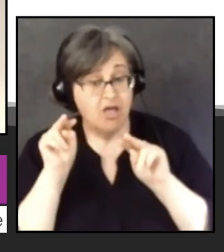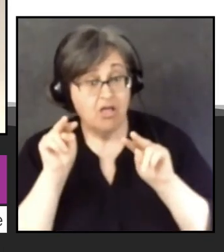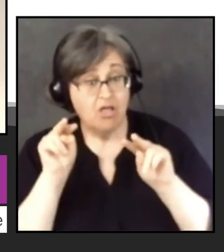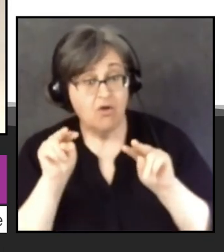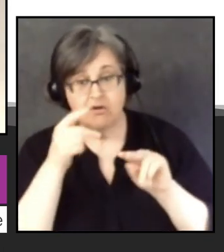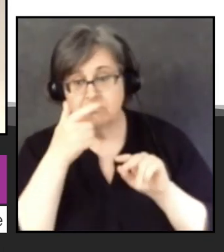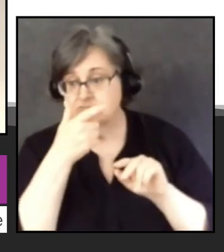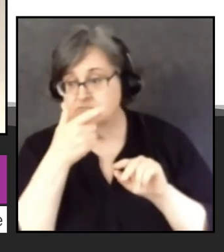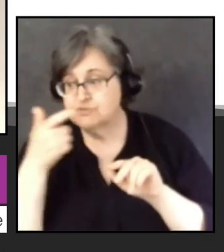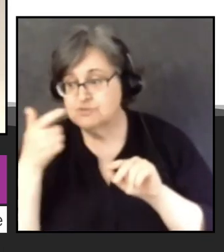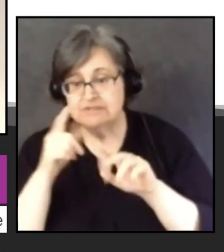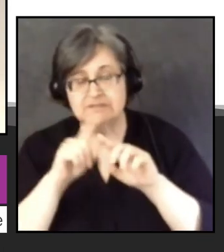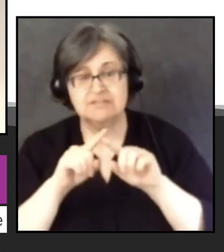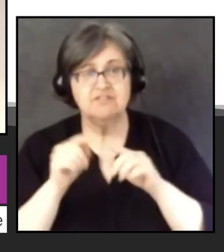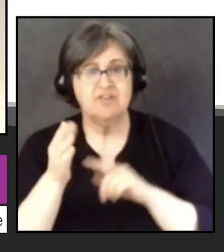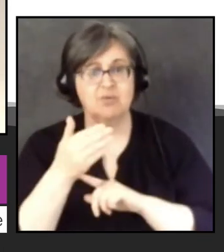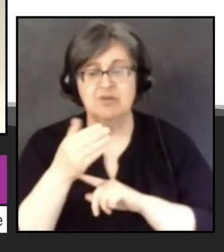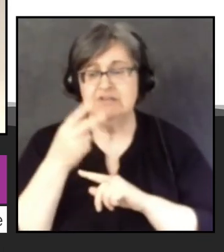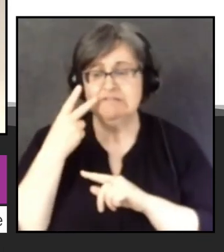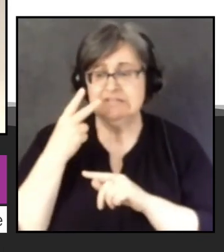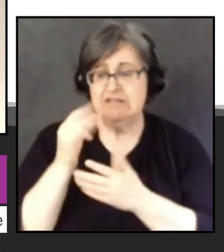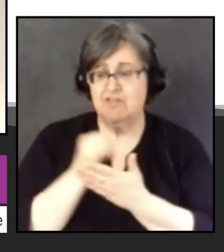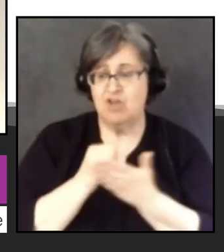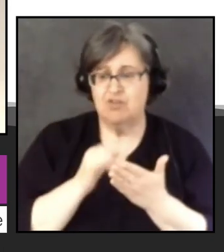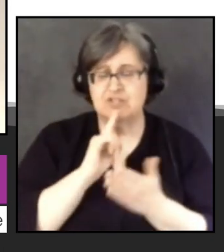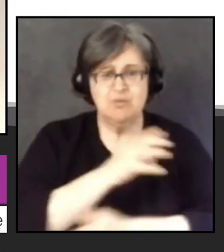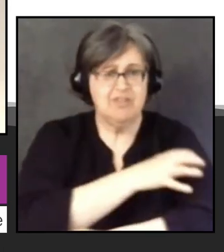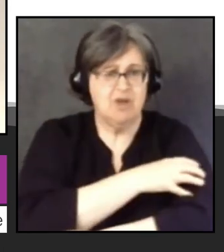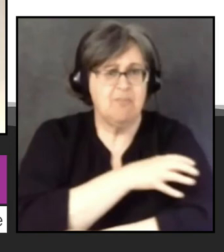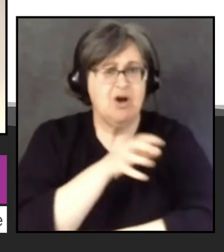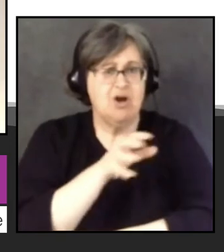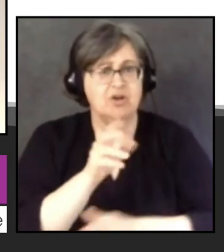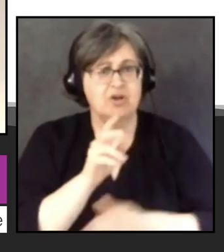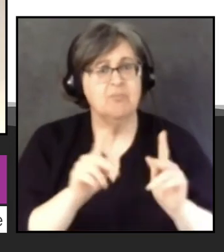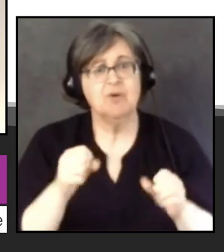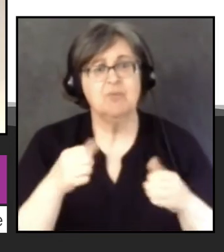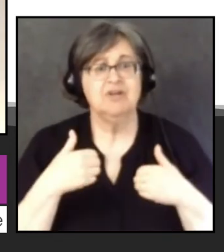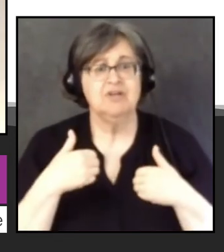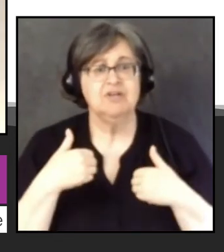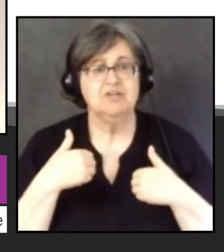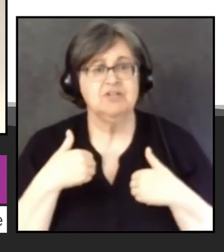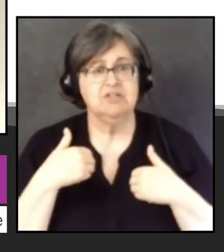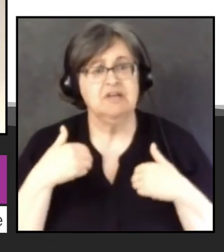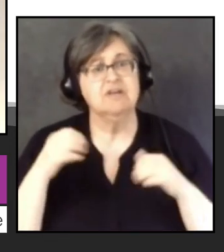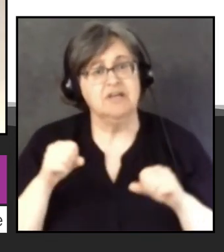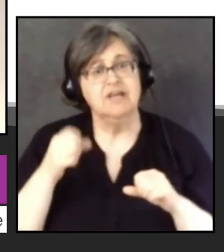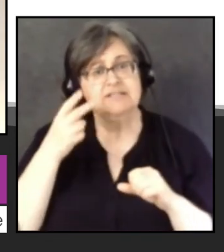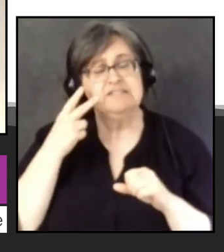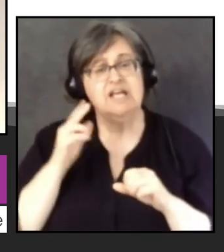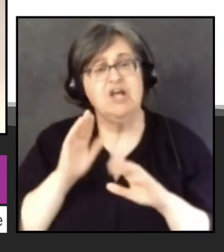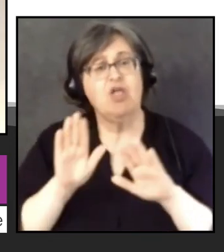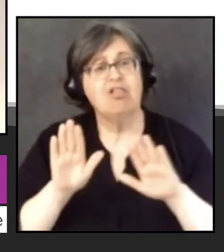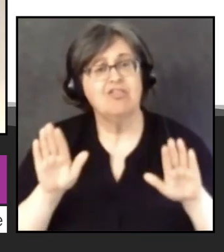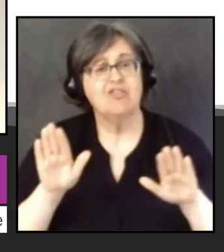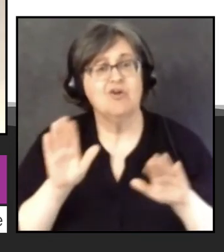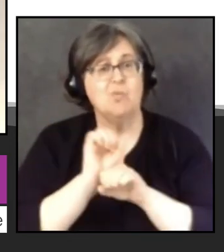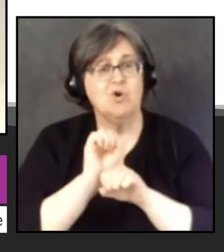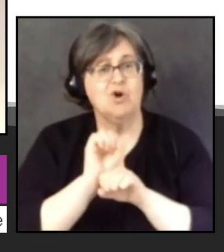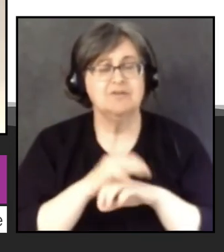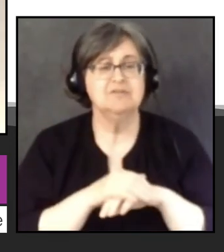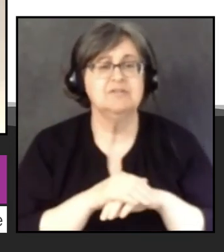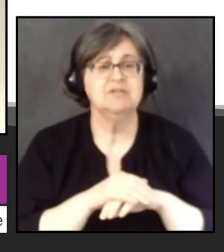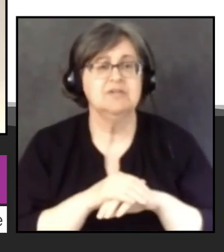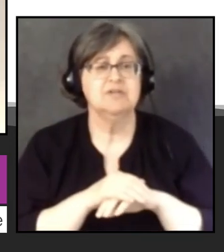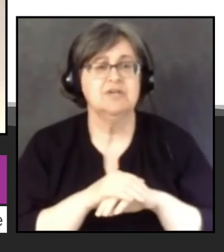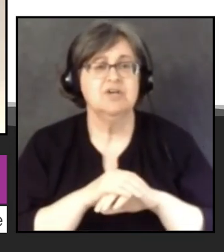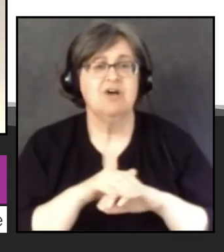would be like a really rewarding and empowering thing where folks can have accessibility to their works. The